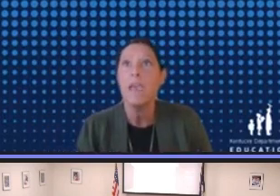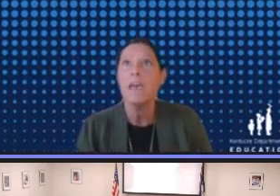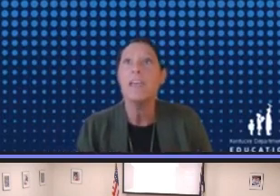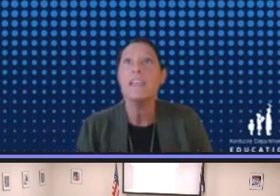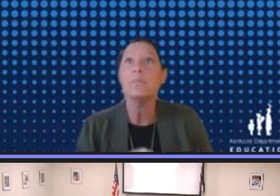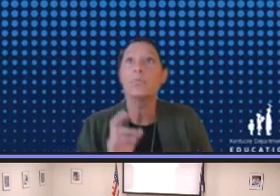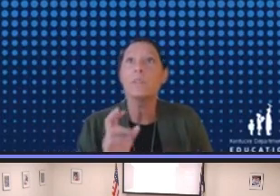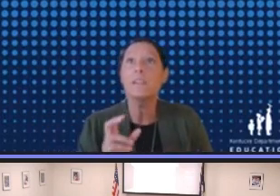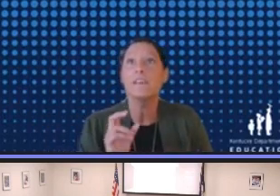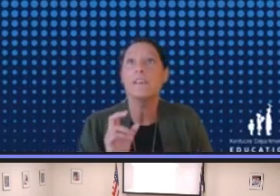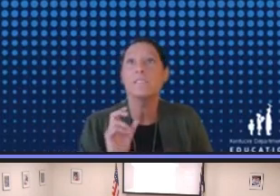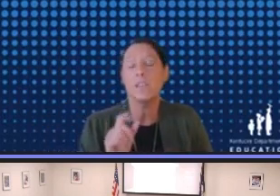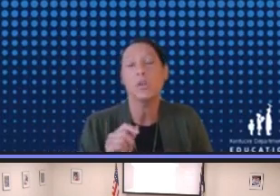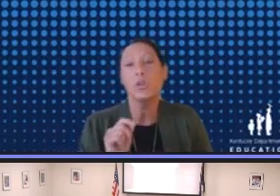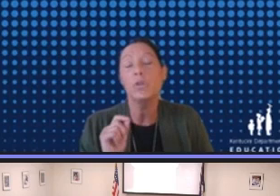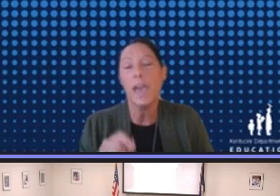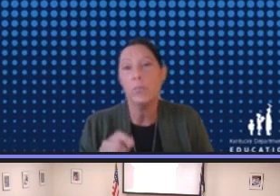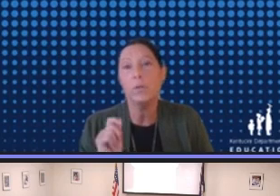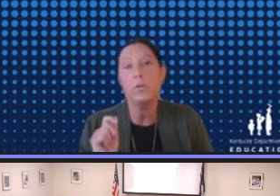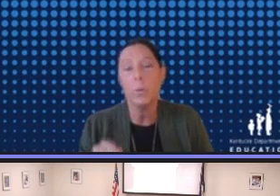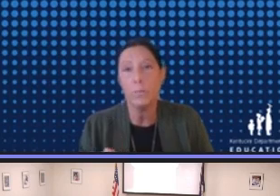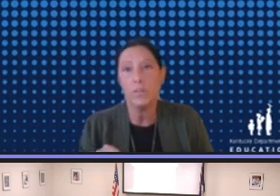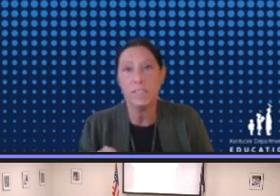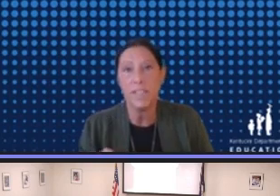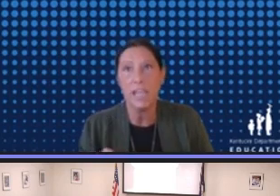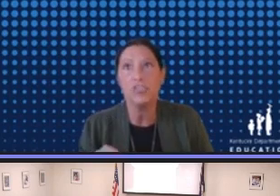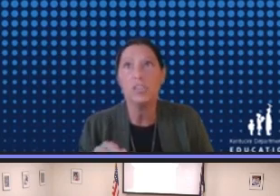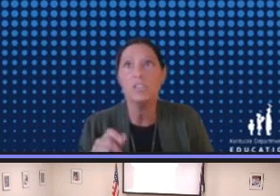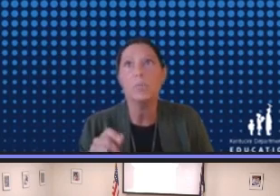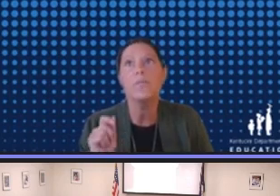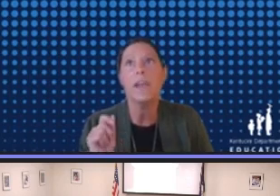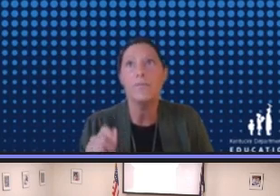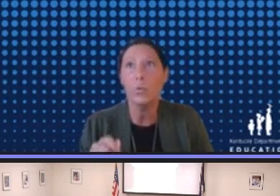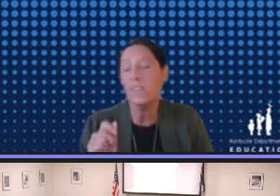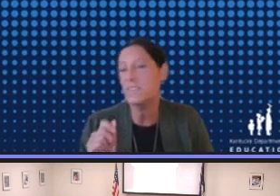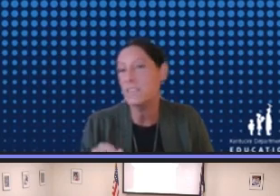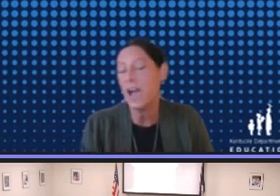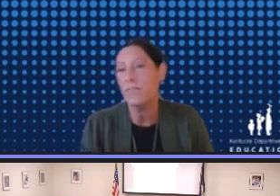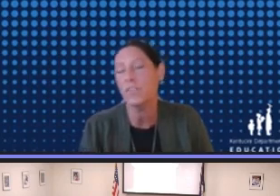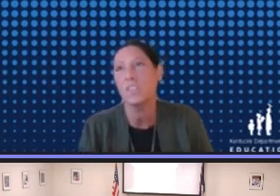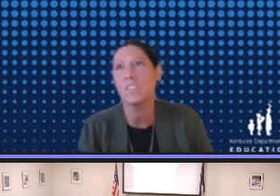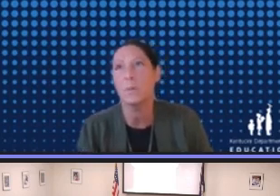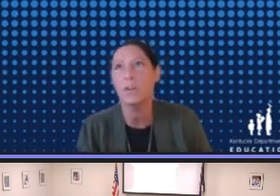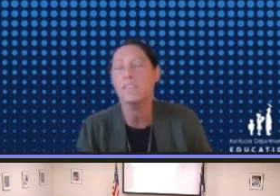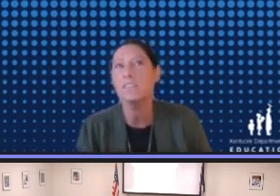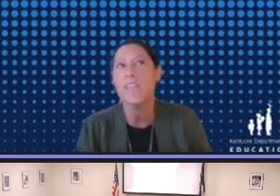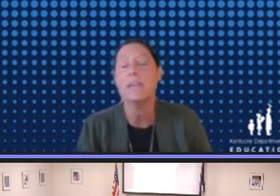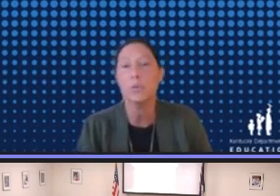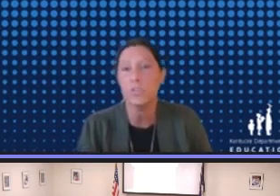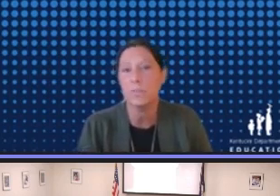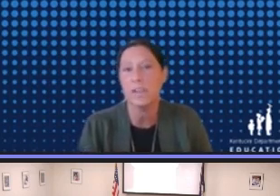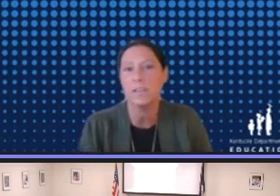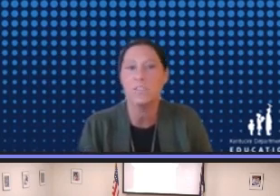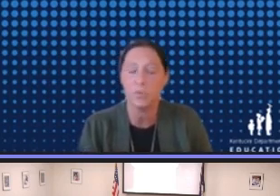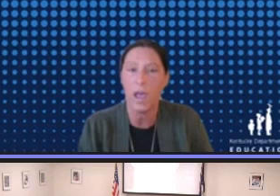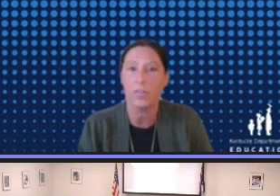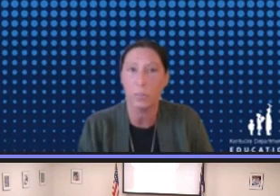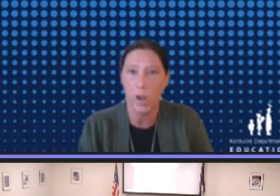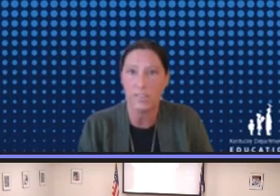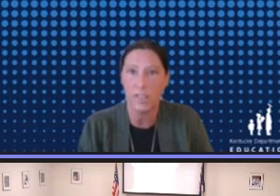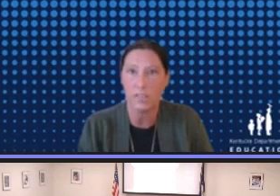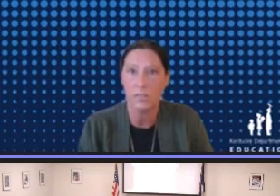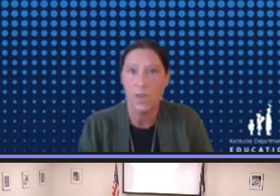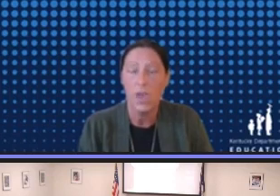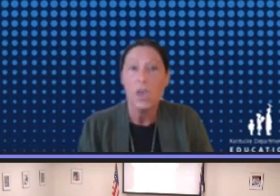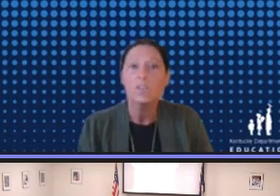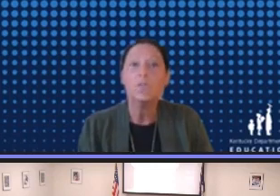curriculum team, that it really does include equitable representation to provide voice to diverse experiences and perspectives throughout